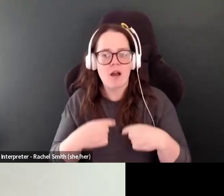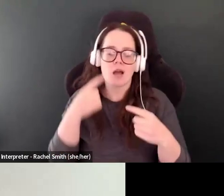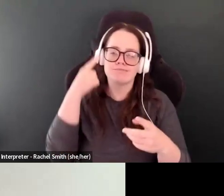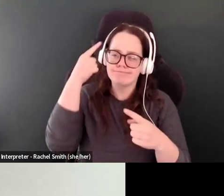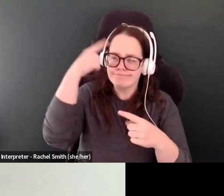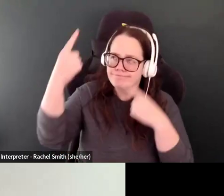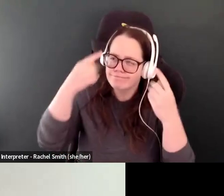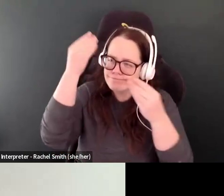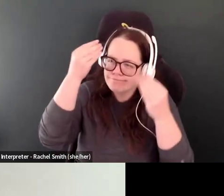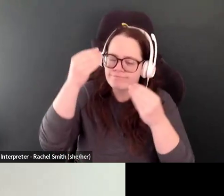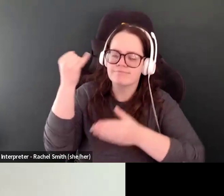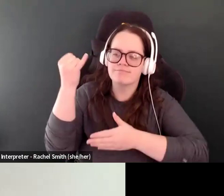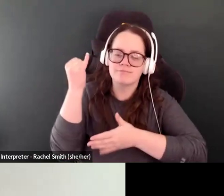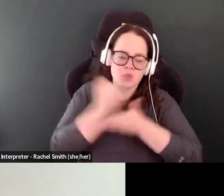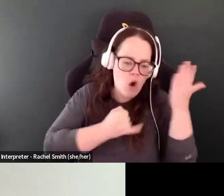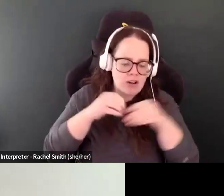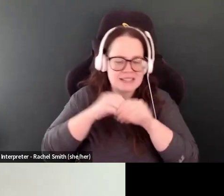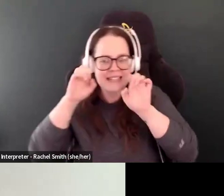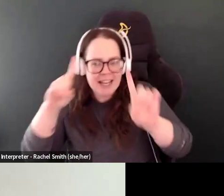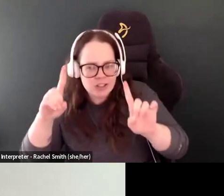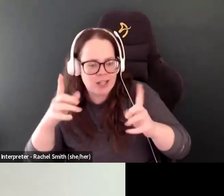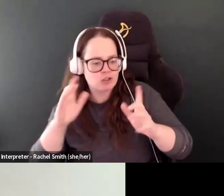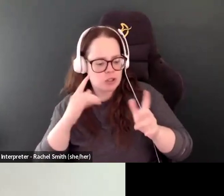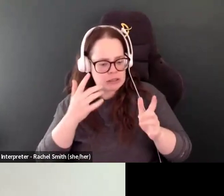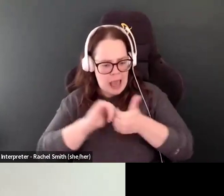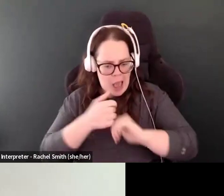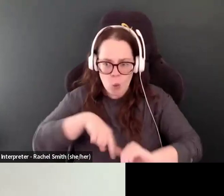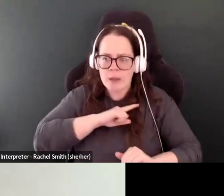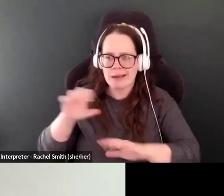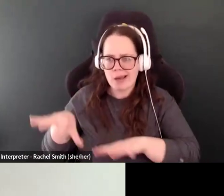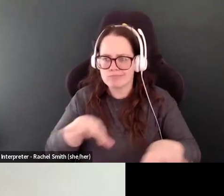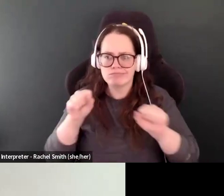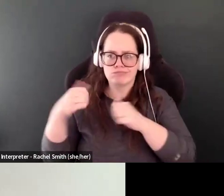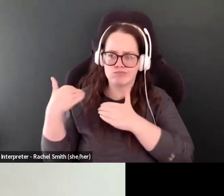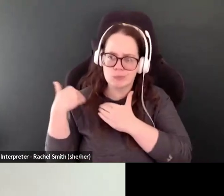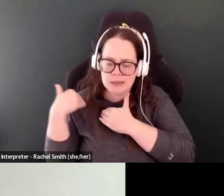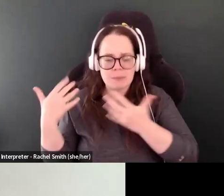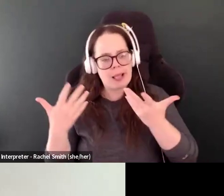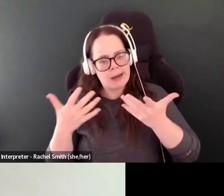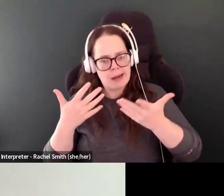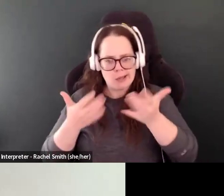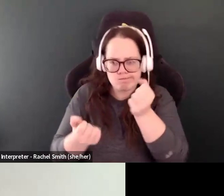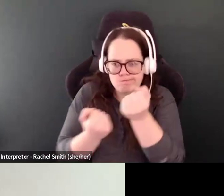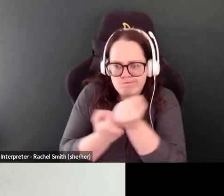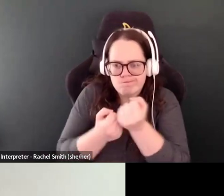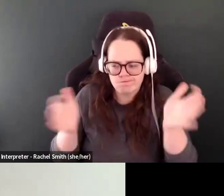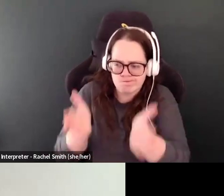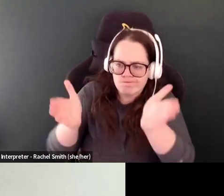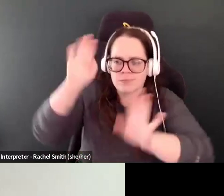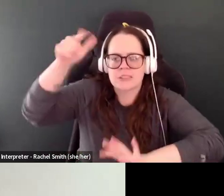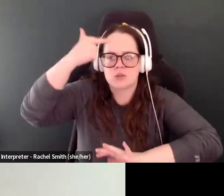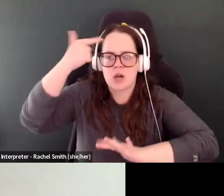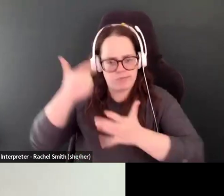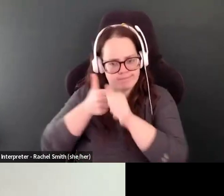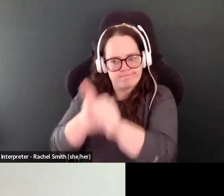citizens and help make sure the federal government is responding to what those of us on the ground actually want. Waduda, Jeff, Lauren, and